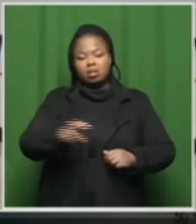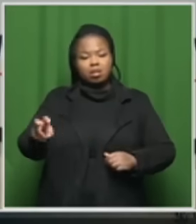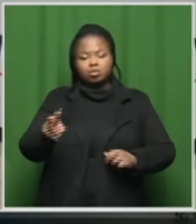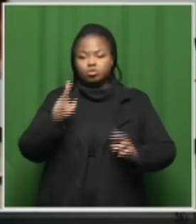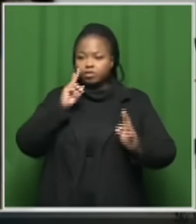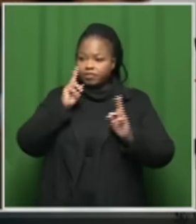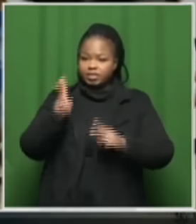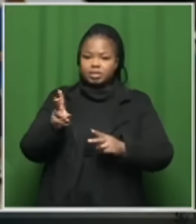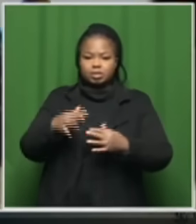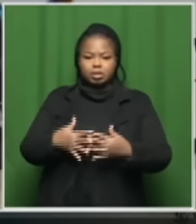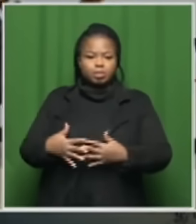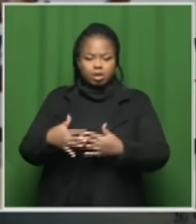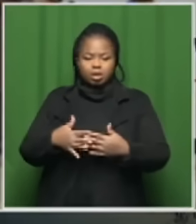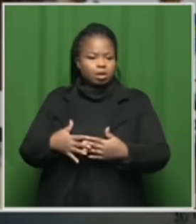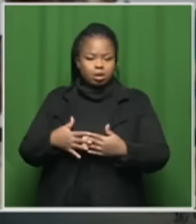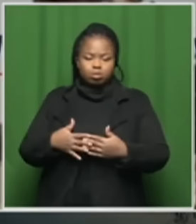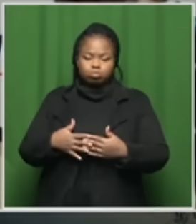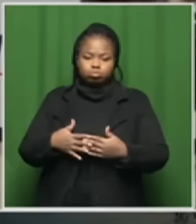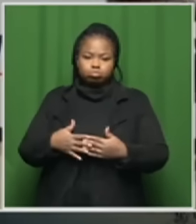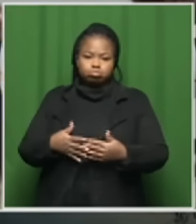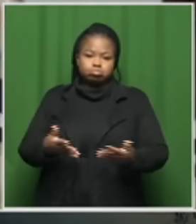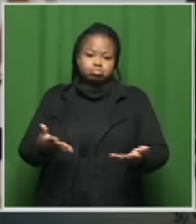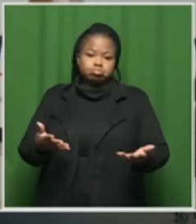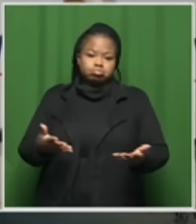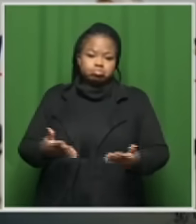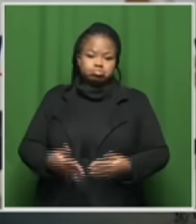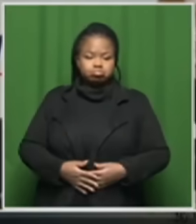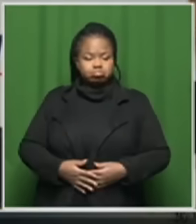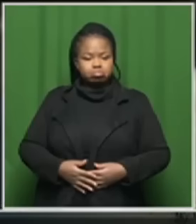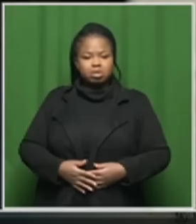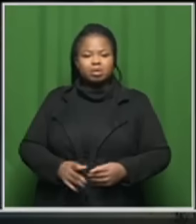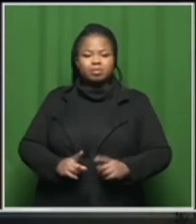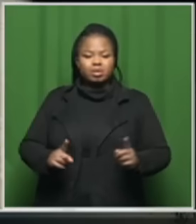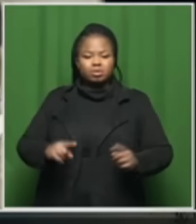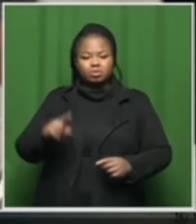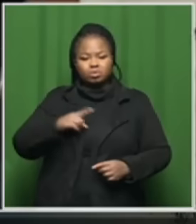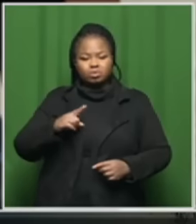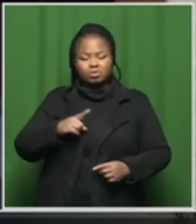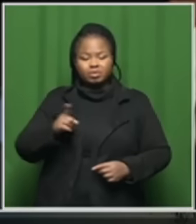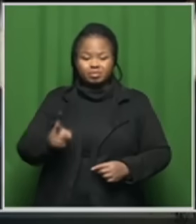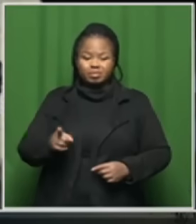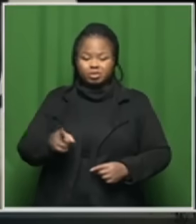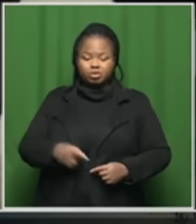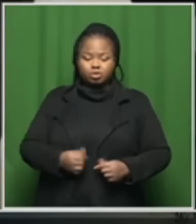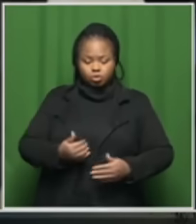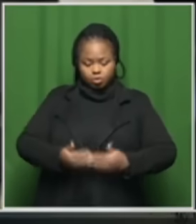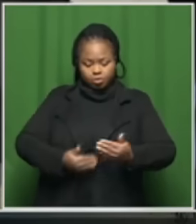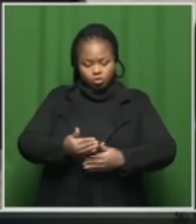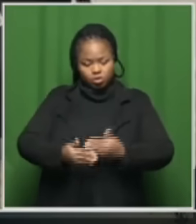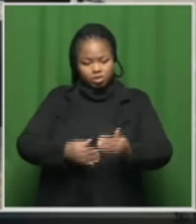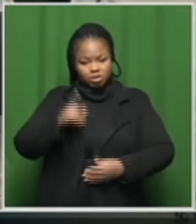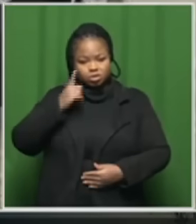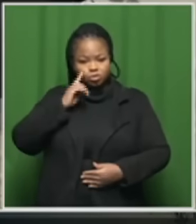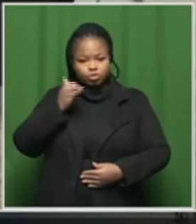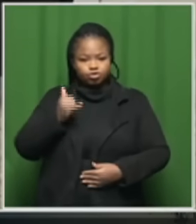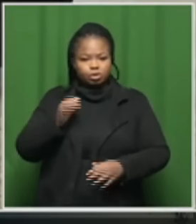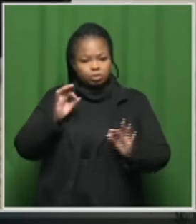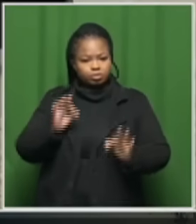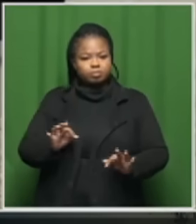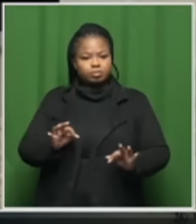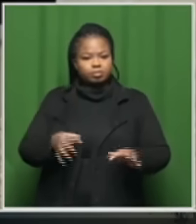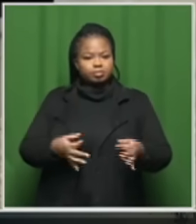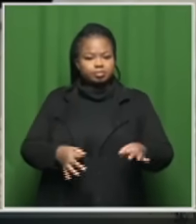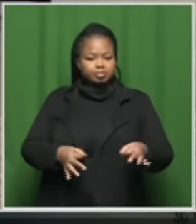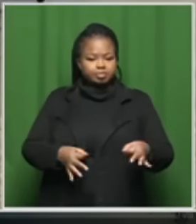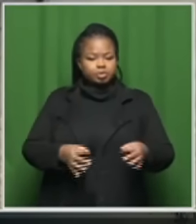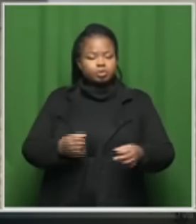visit the U.S. With confidence that their processes were properly in place in terms